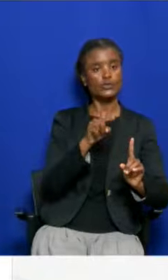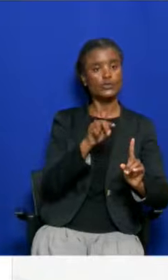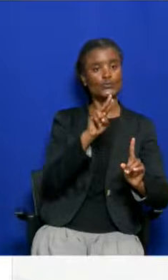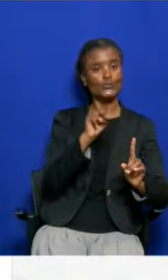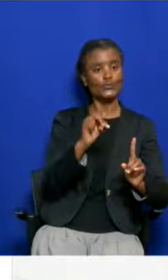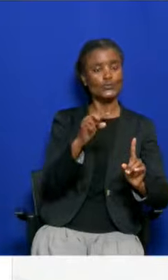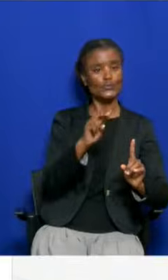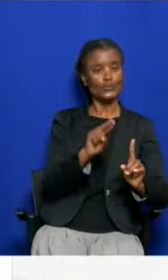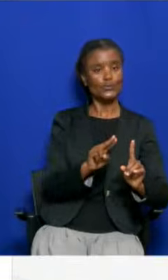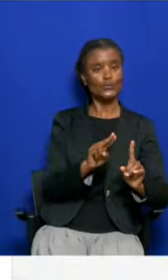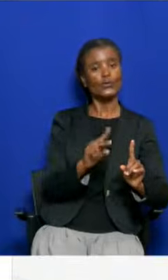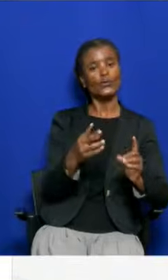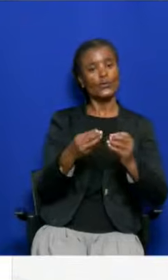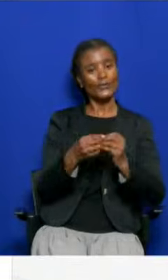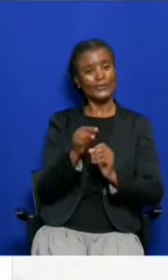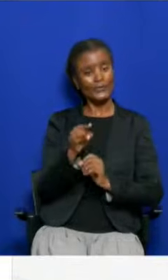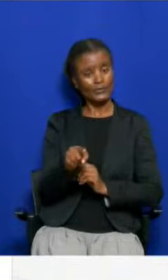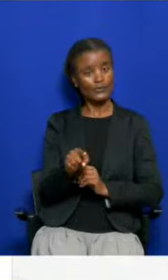correct.